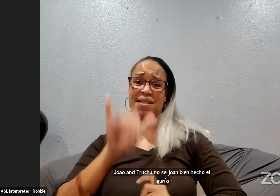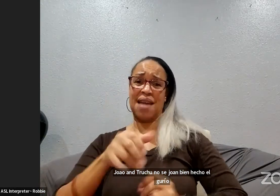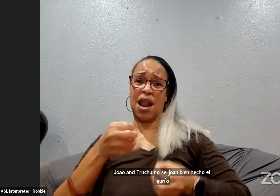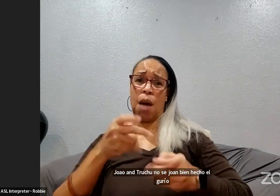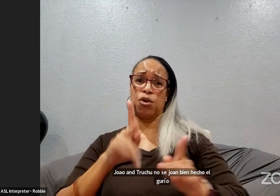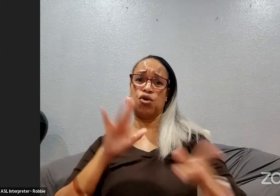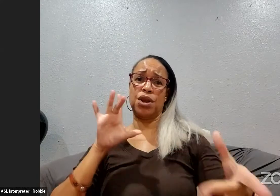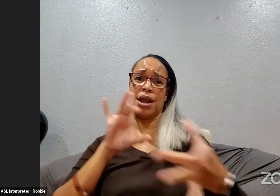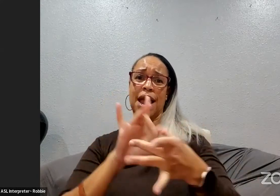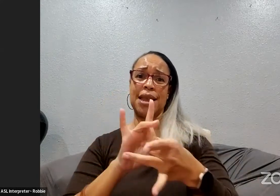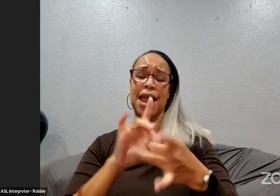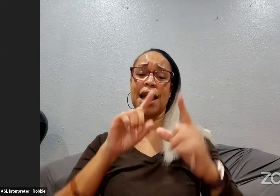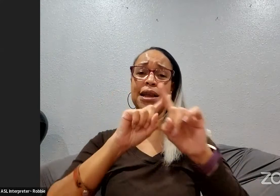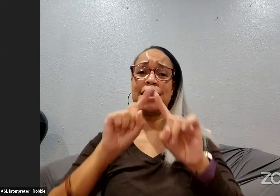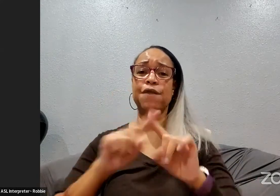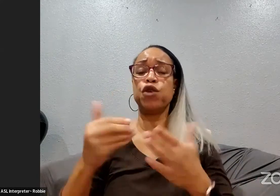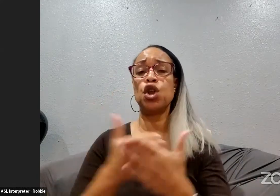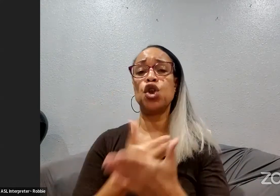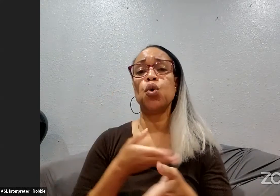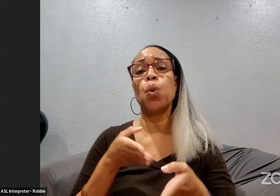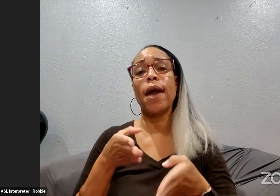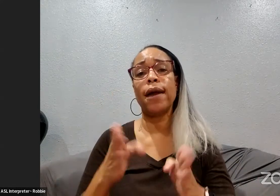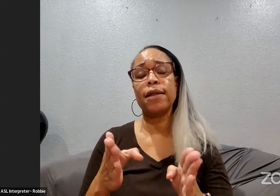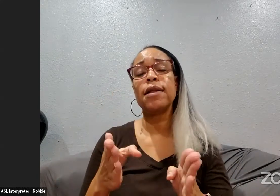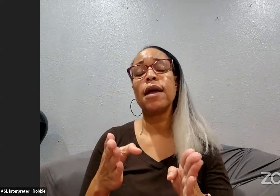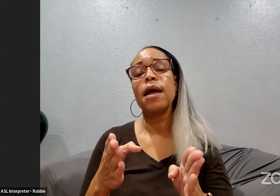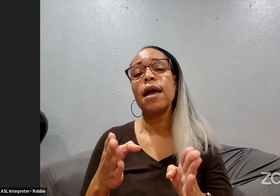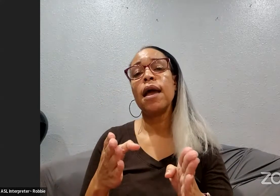ways. And we would like to see